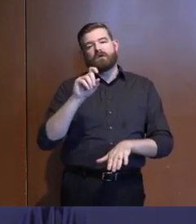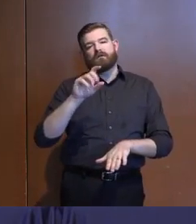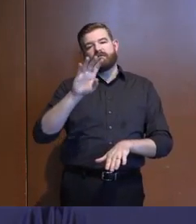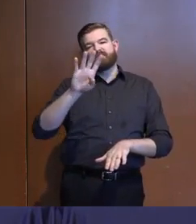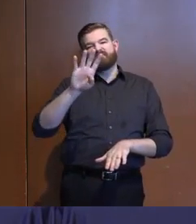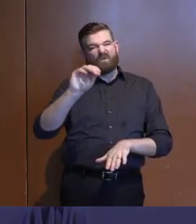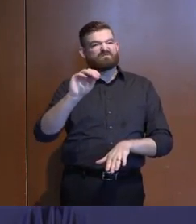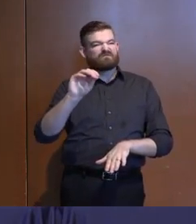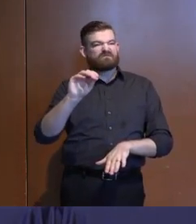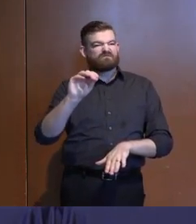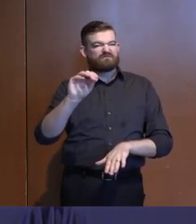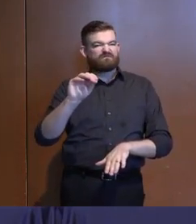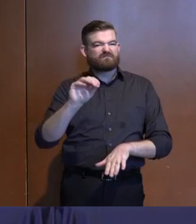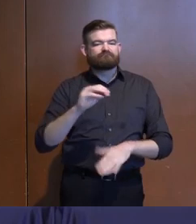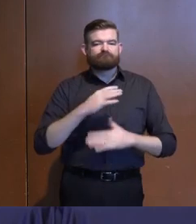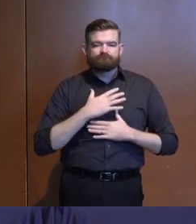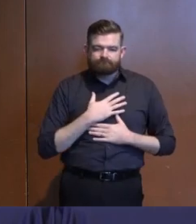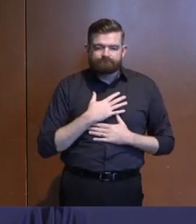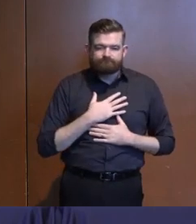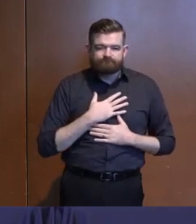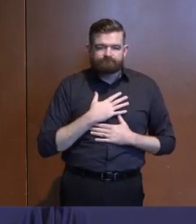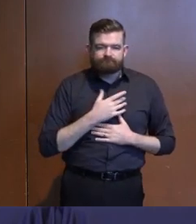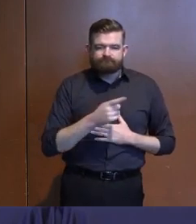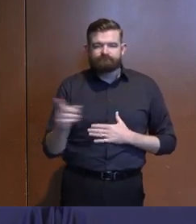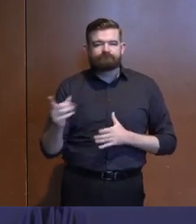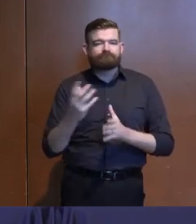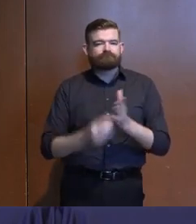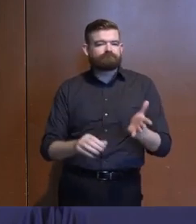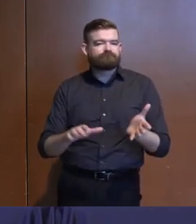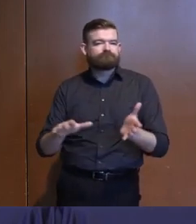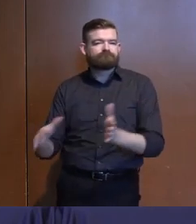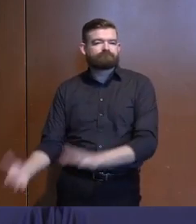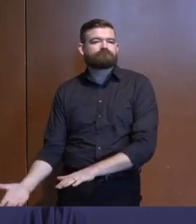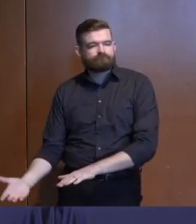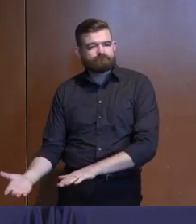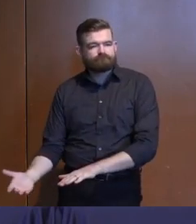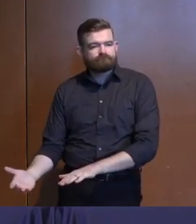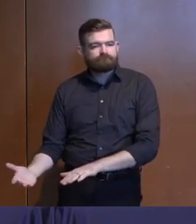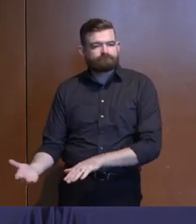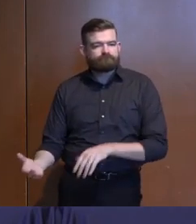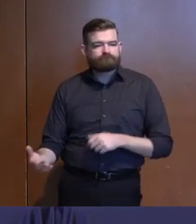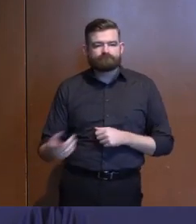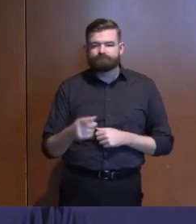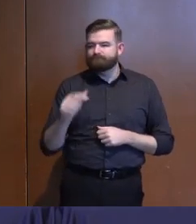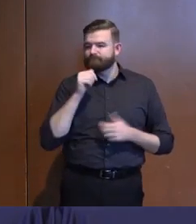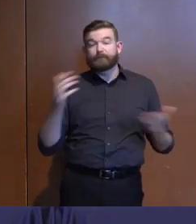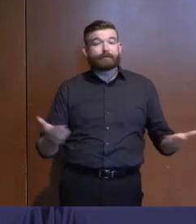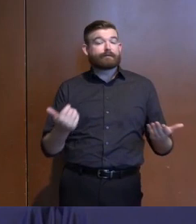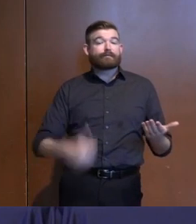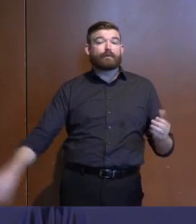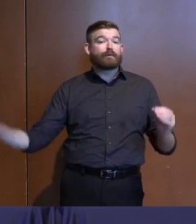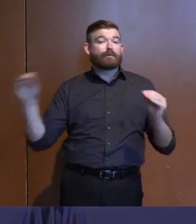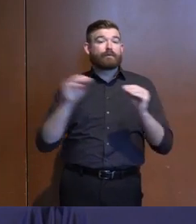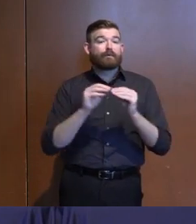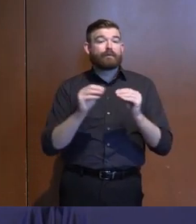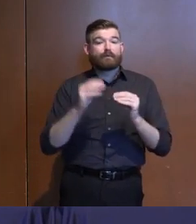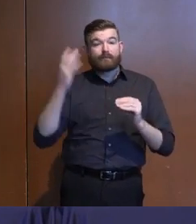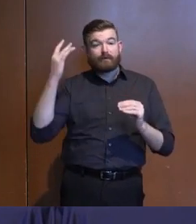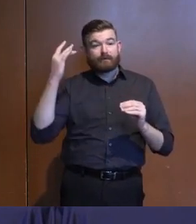invaluable, precious, unexpendable souls who are no longer with us in the Garden State because of this virus.